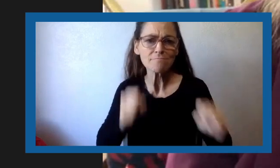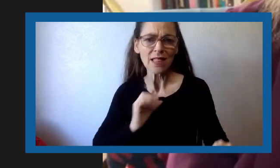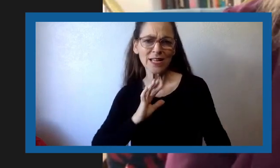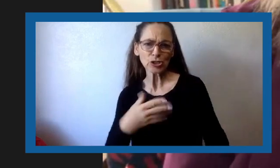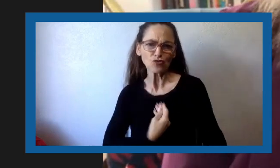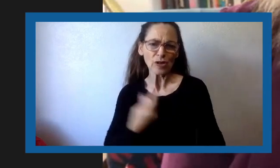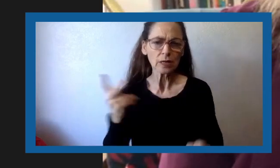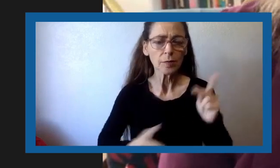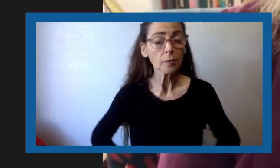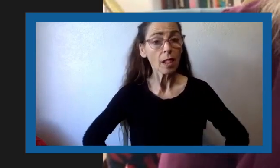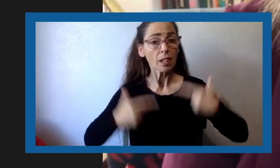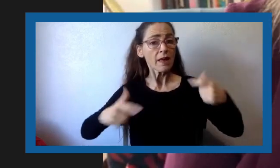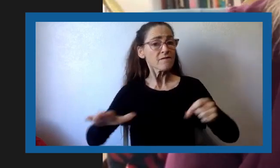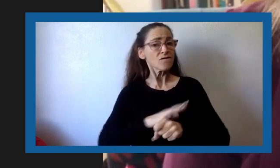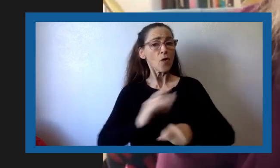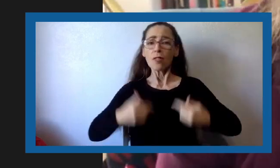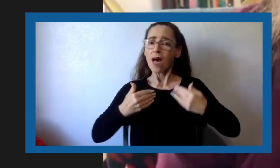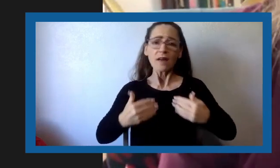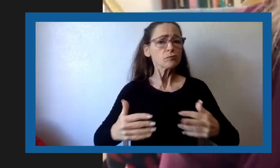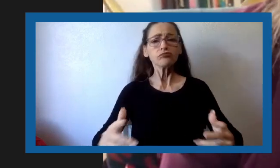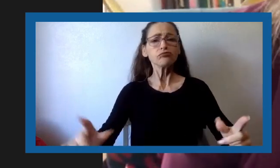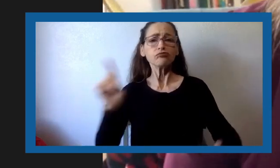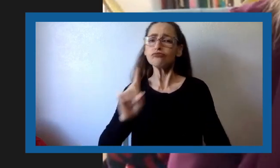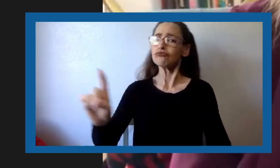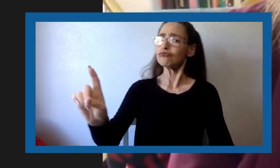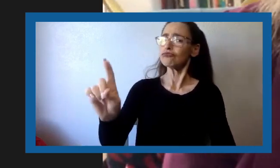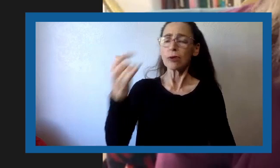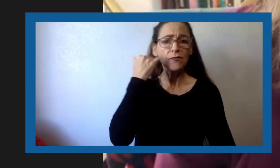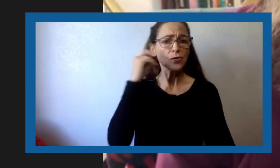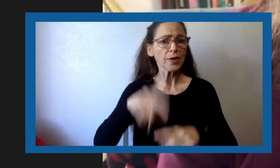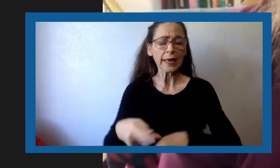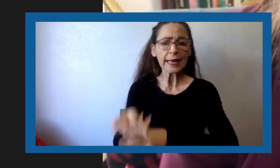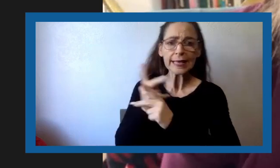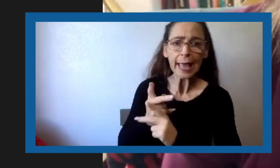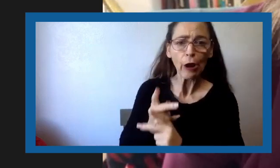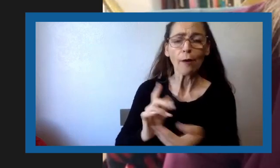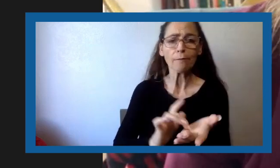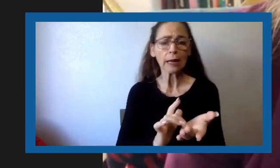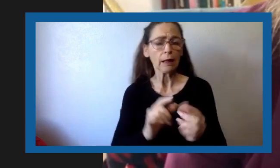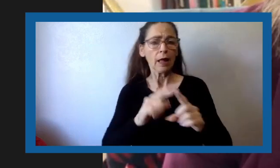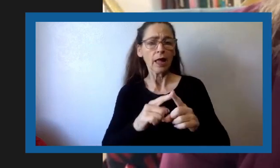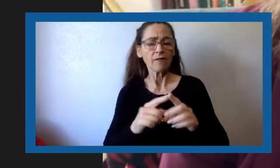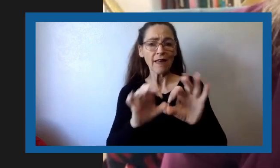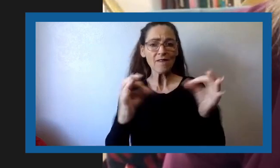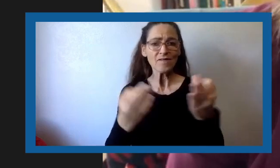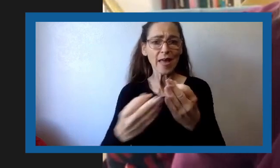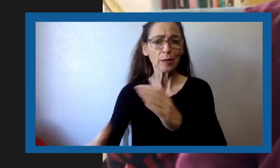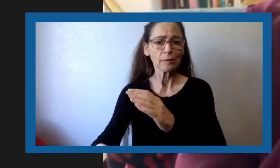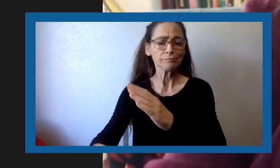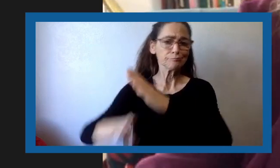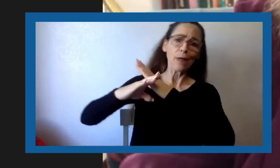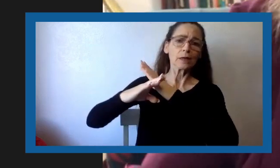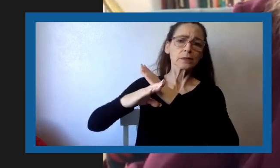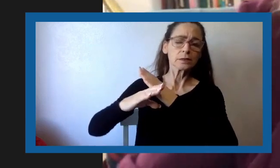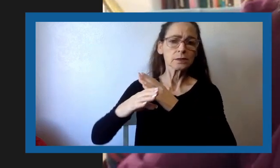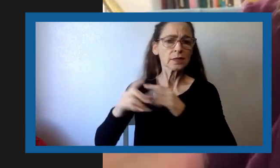to live full lives. If you can't get care, if your family is barred from, if your